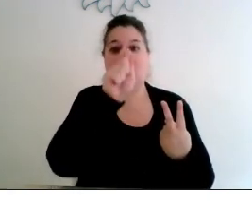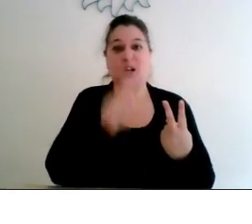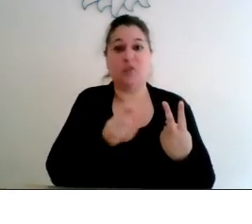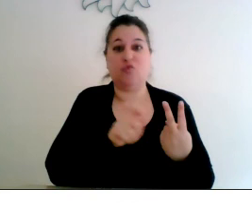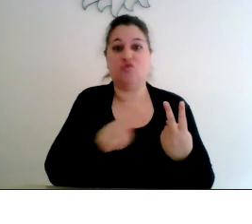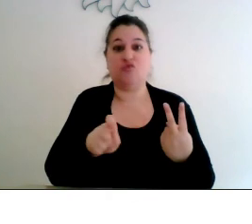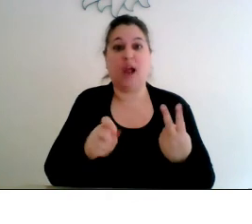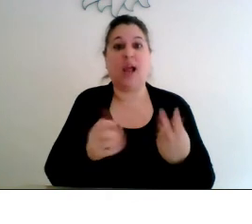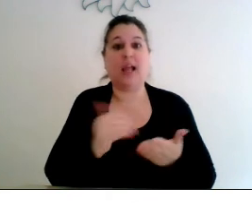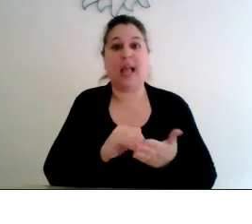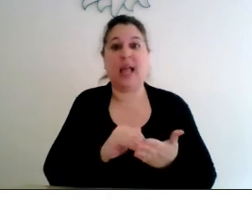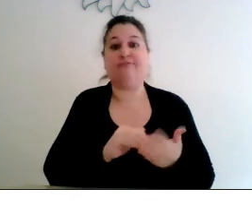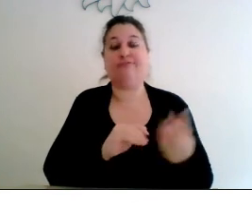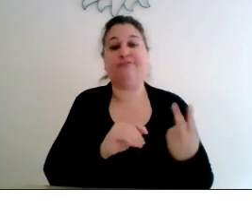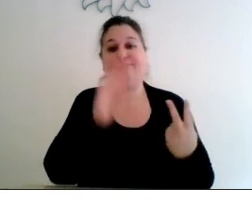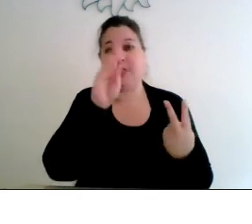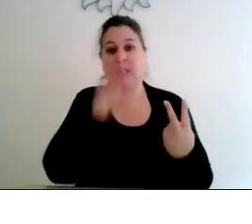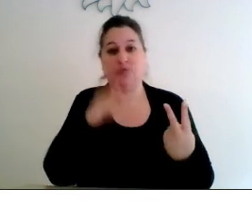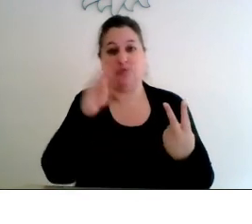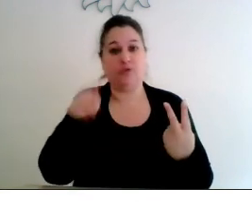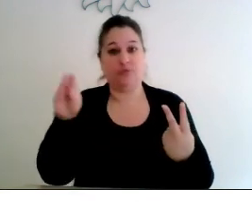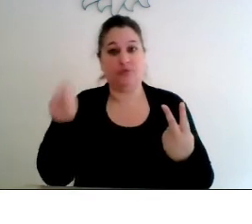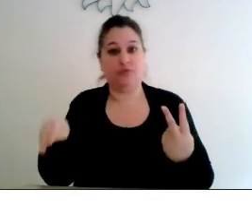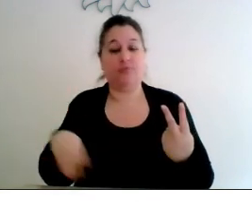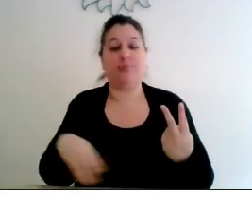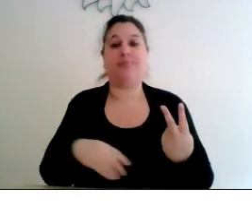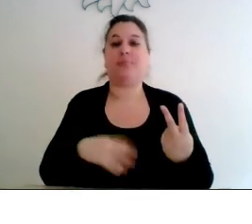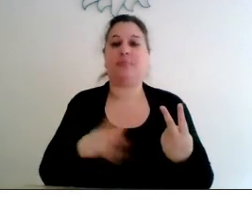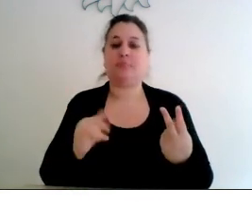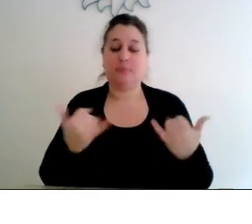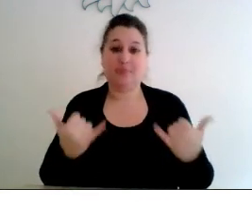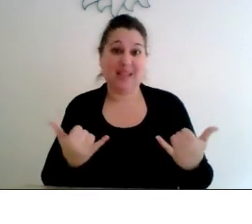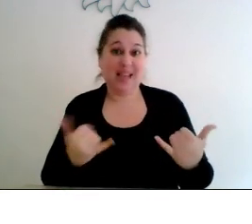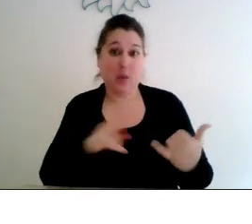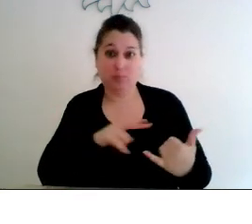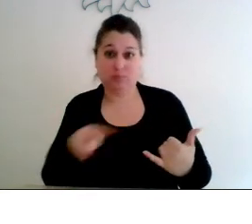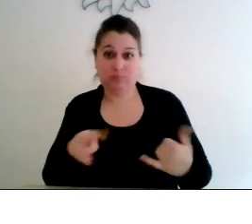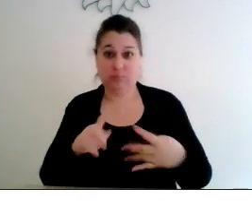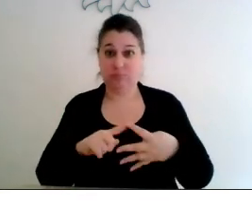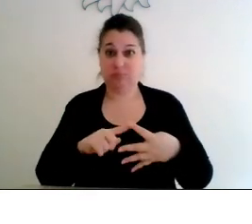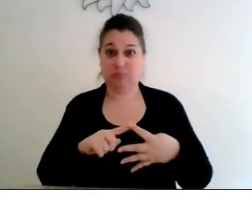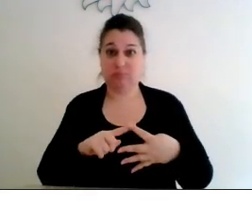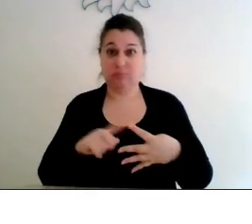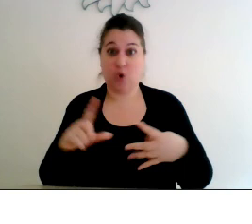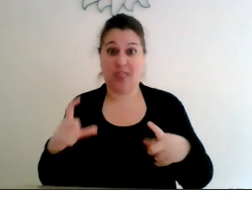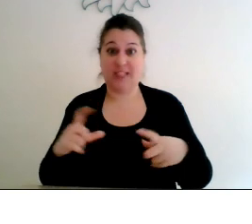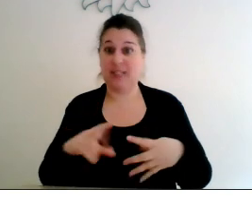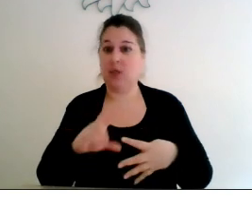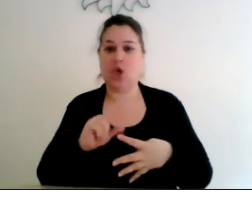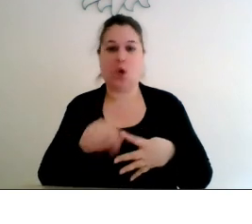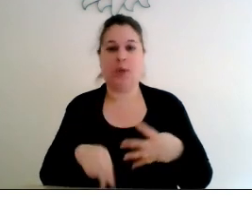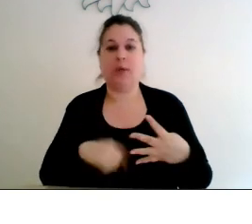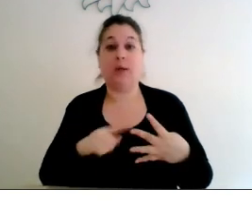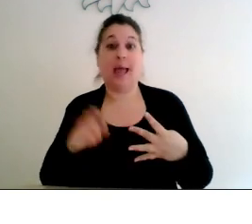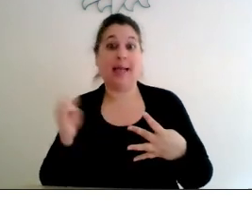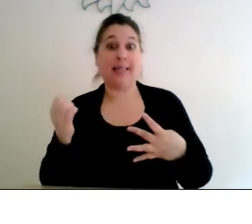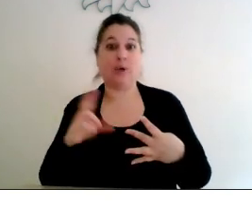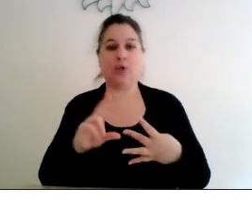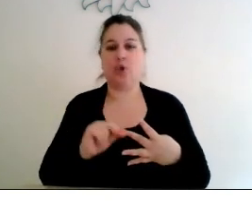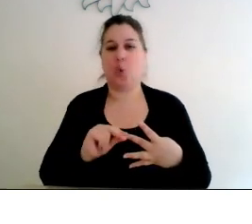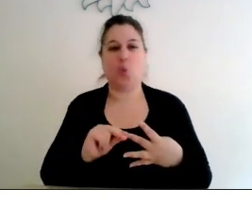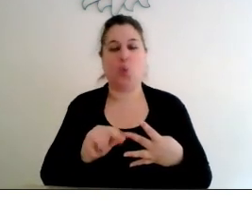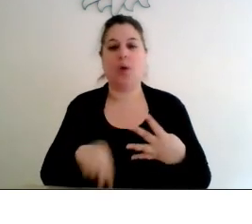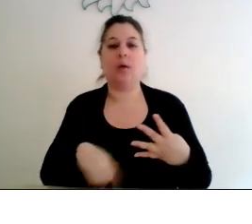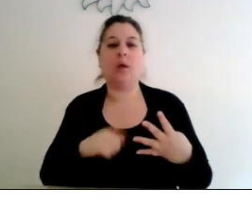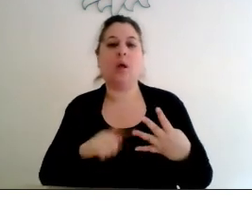ask ourselves, are there any more parentheses? No. Any more exponents? No. Multiplication or division? There's multiplication.